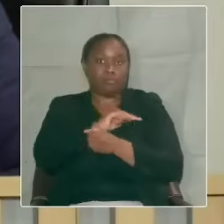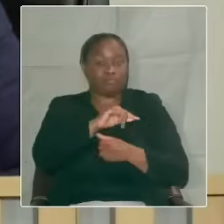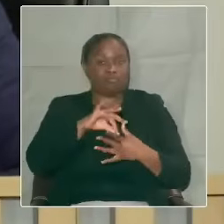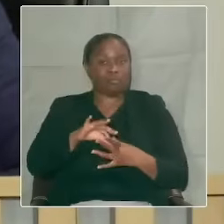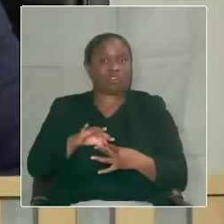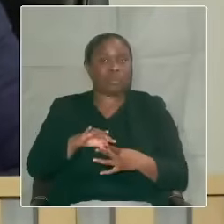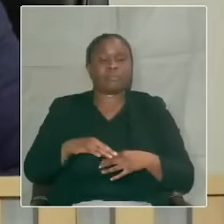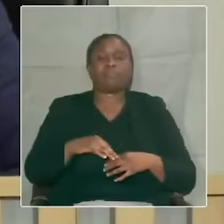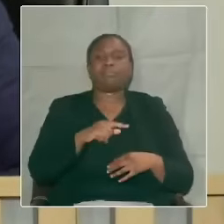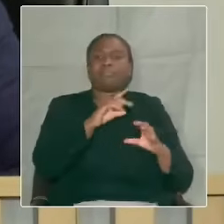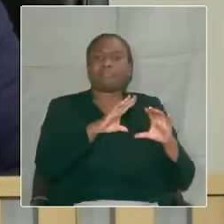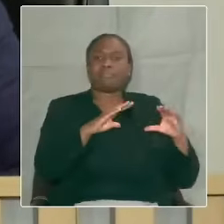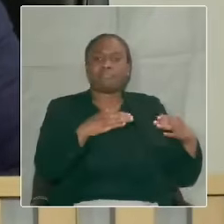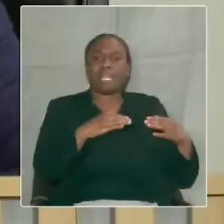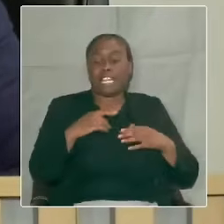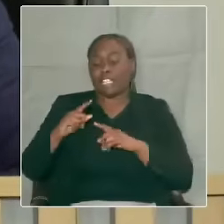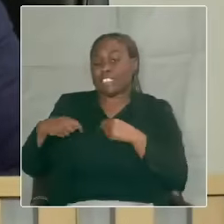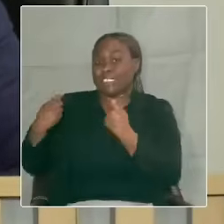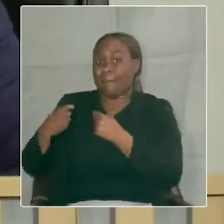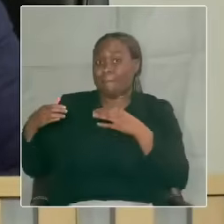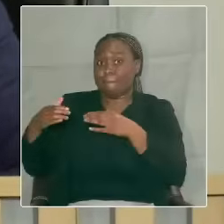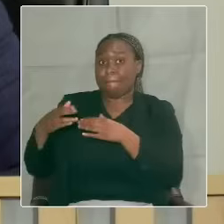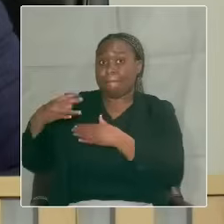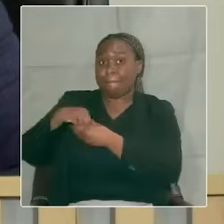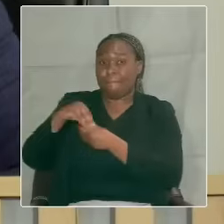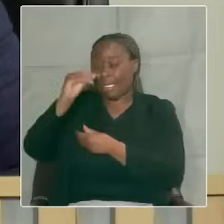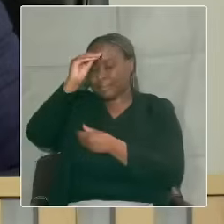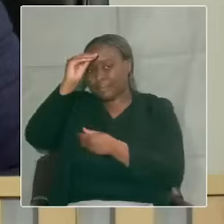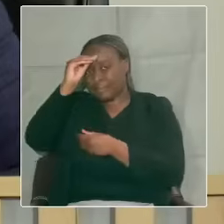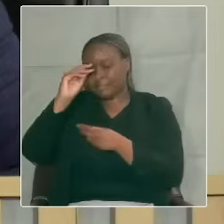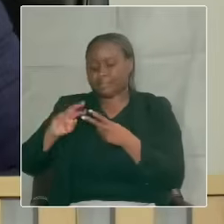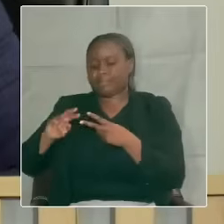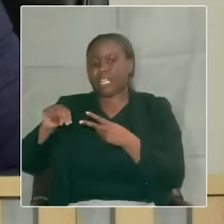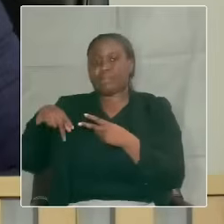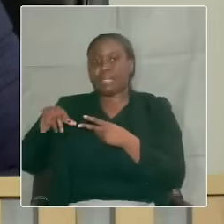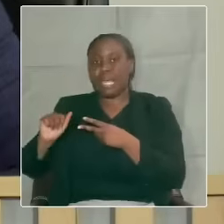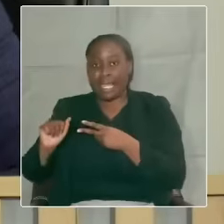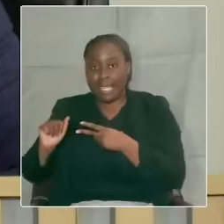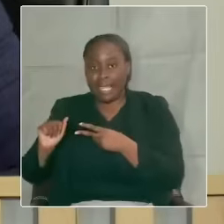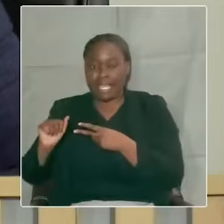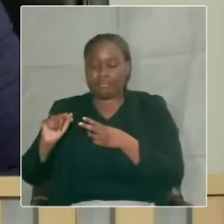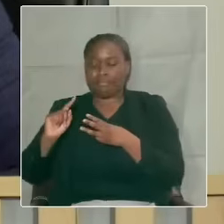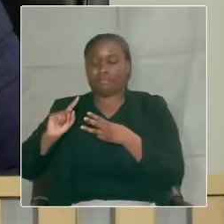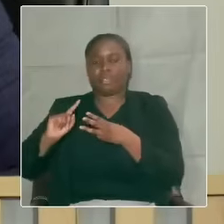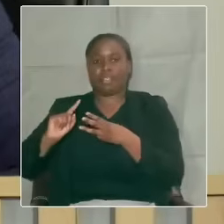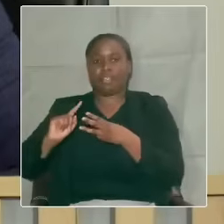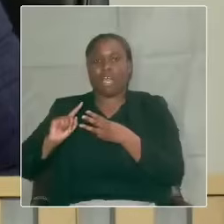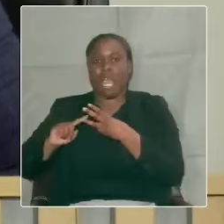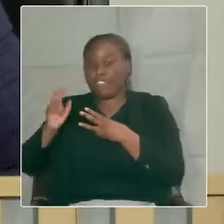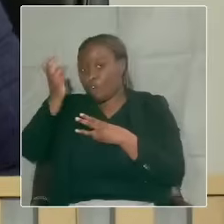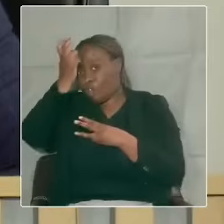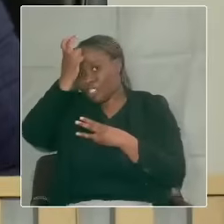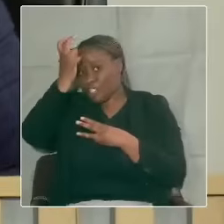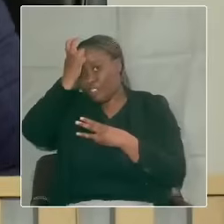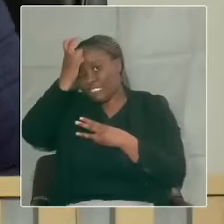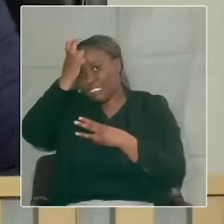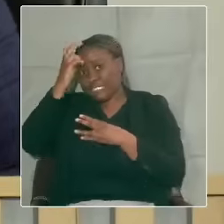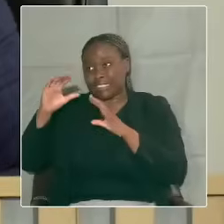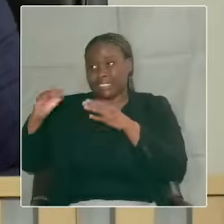includes the SAPS, NPA supported by State Security Agency and Correctional